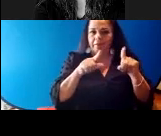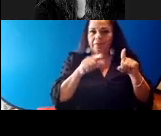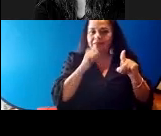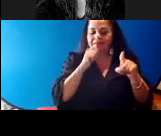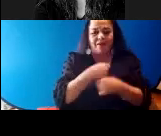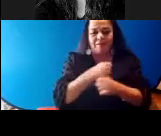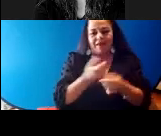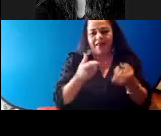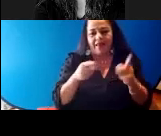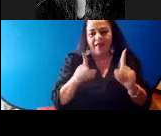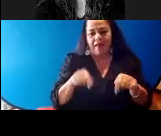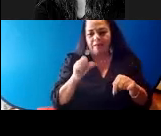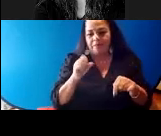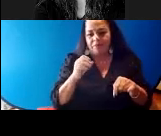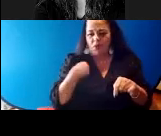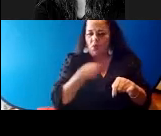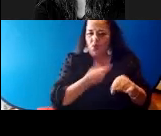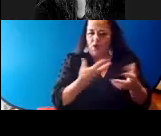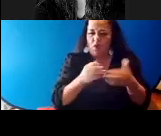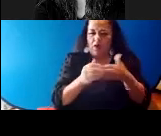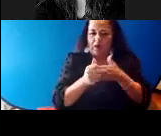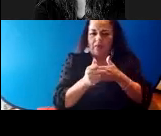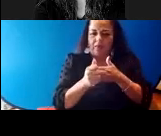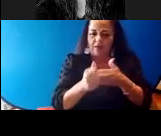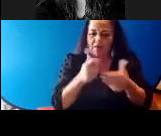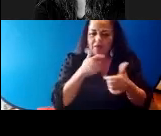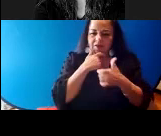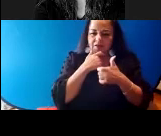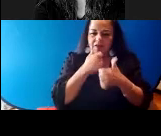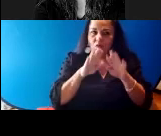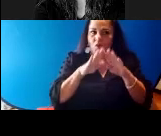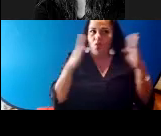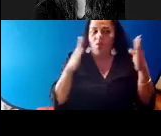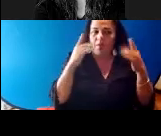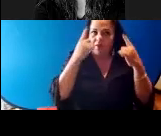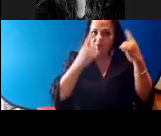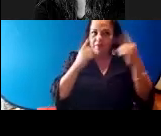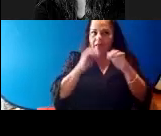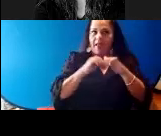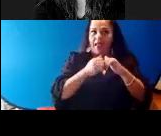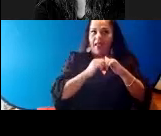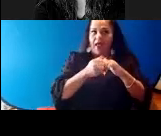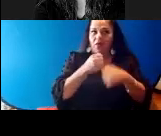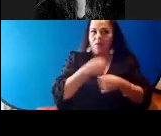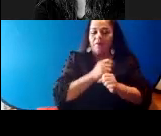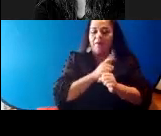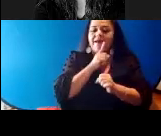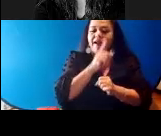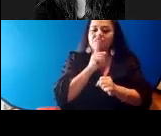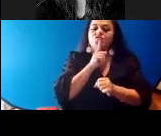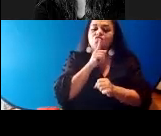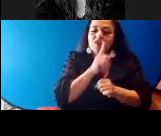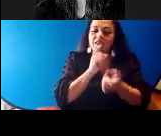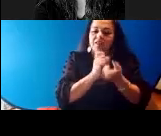right? So we want leaders who really are interested and curious and open to thinking about how do we make actual real change, and which will